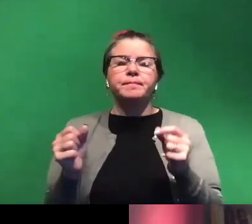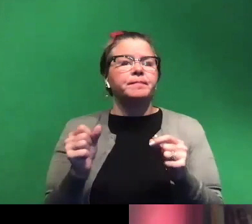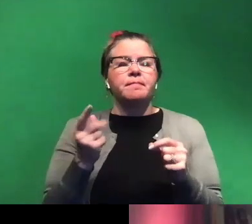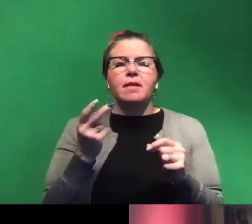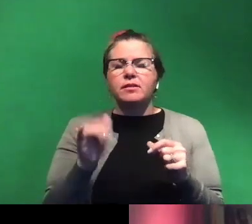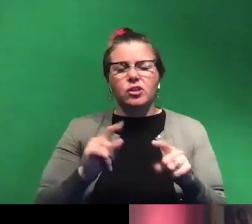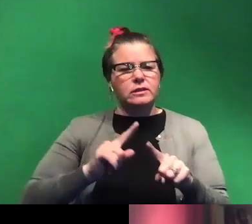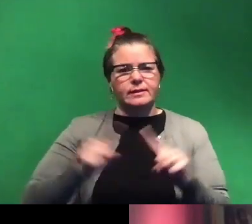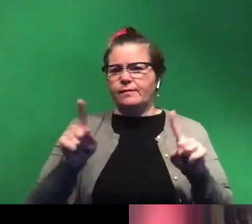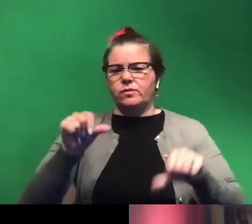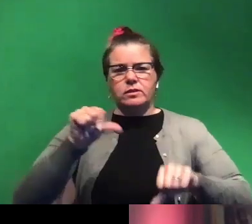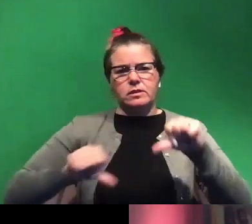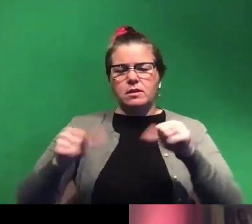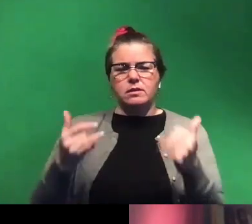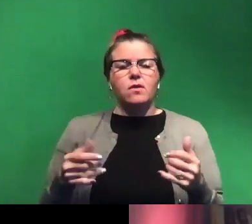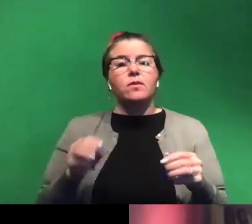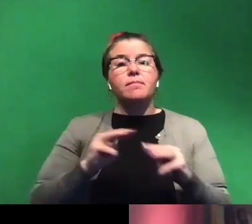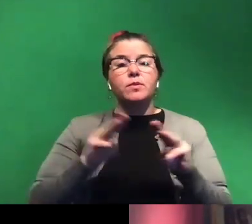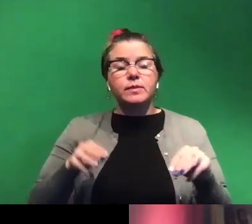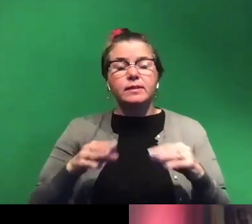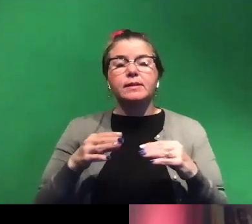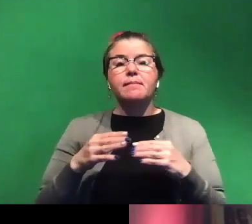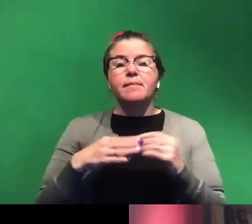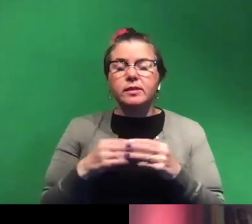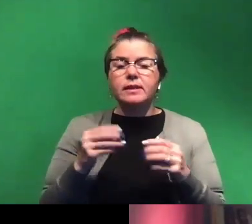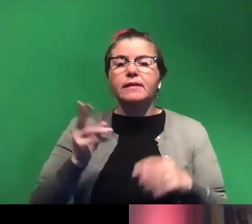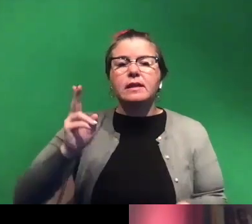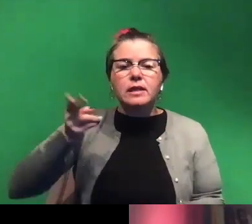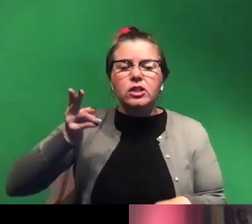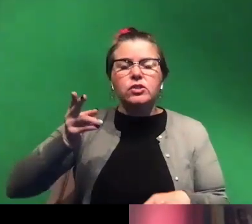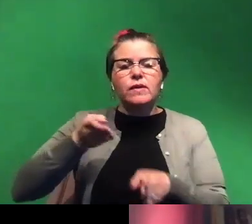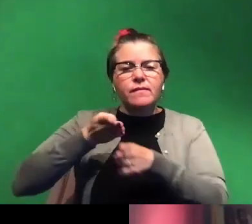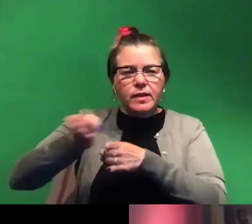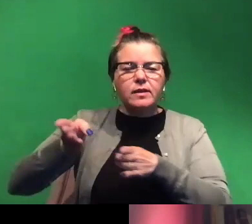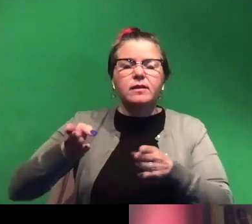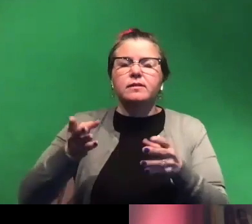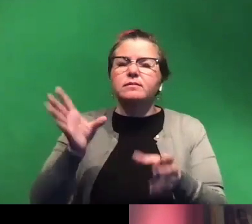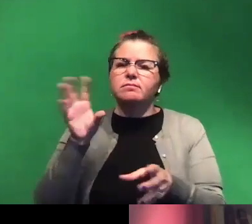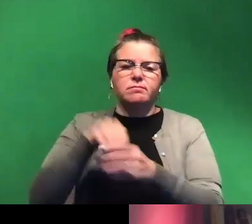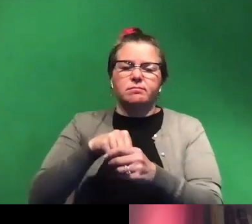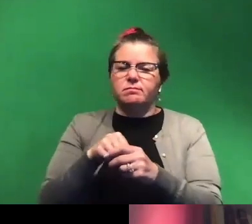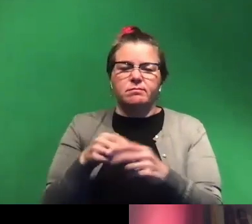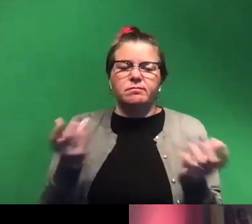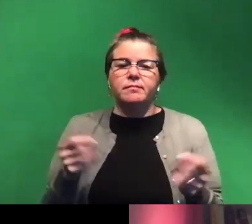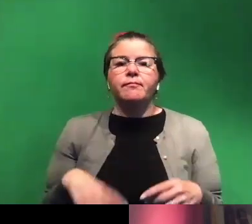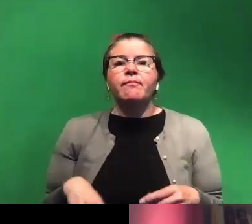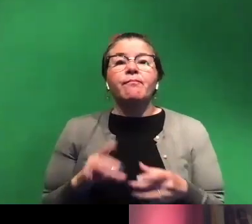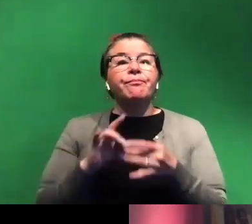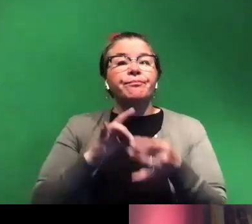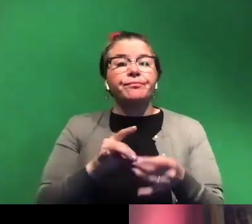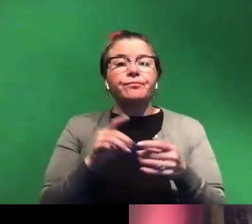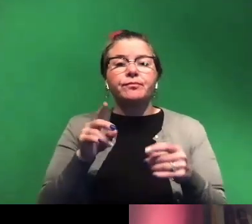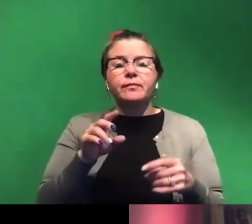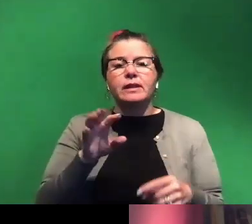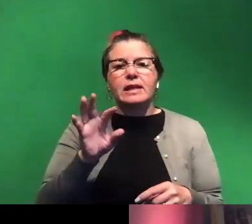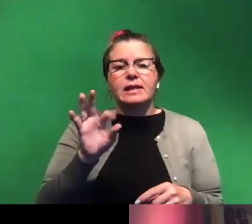different science, and museum building and sort of the history of the field has a lot to do with it. In terms of, if you look at the 19th